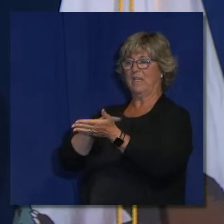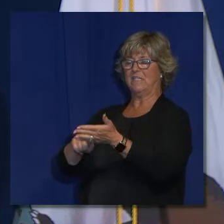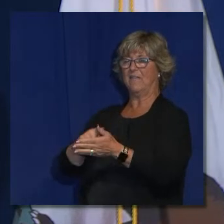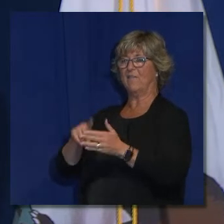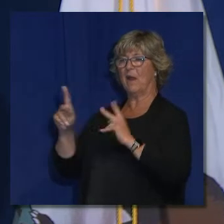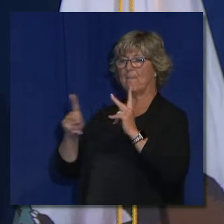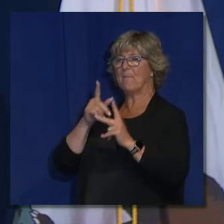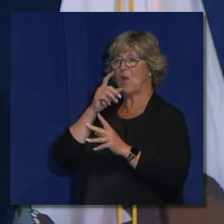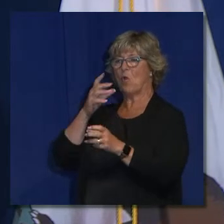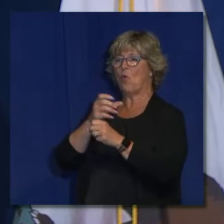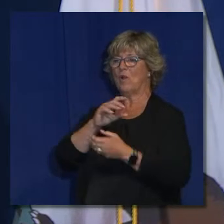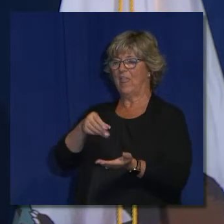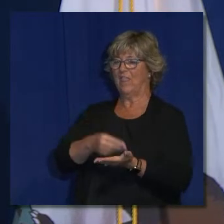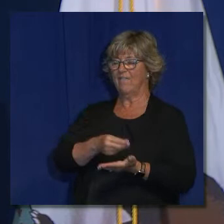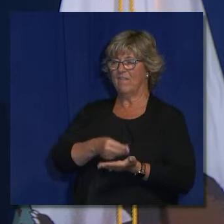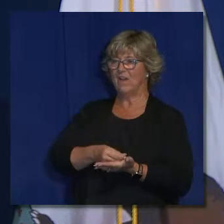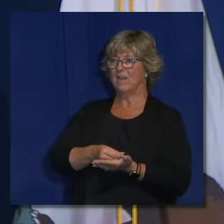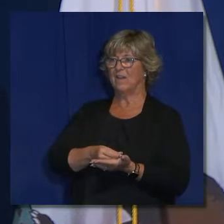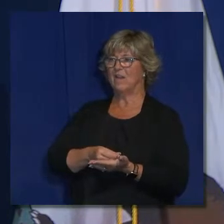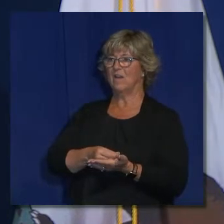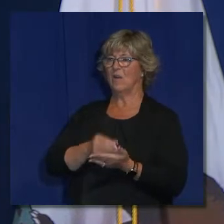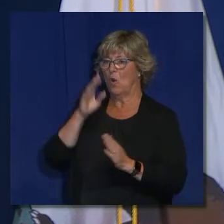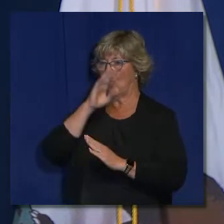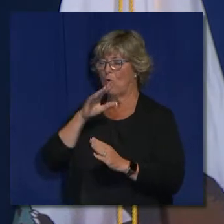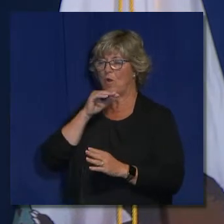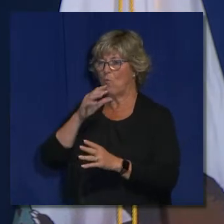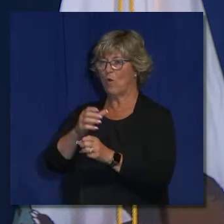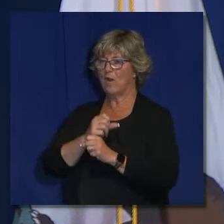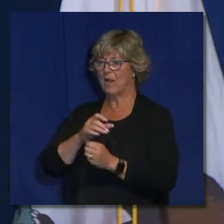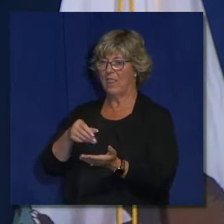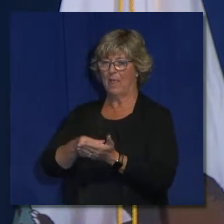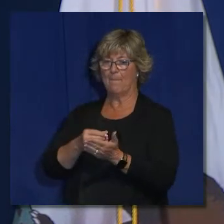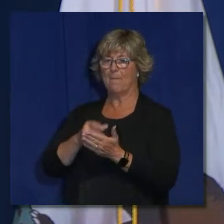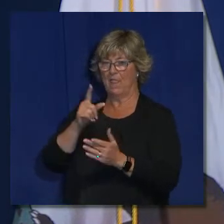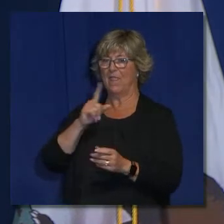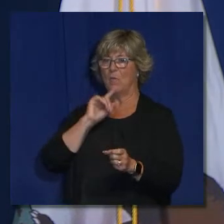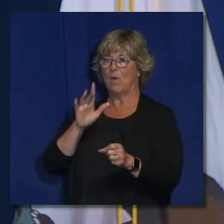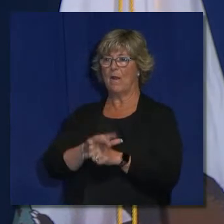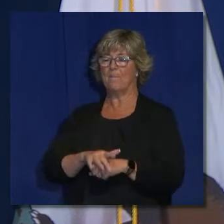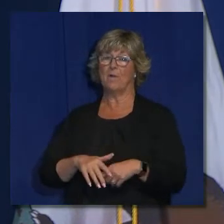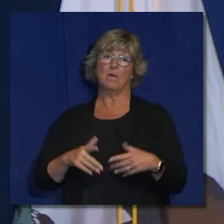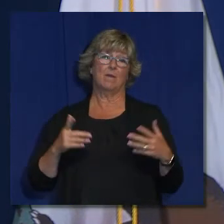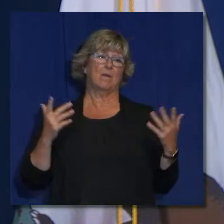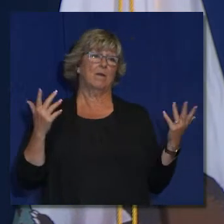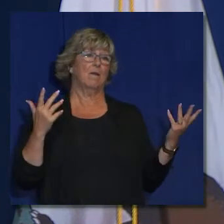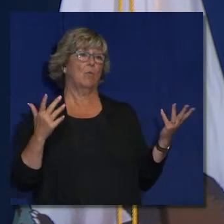the people who get the funding about worrying that they're not going to get the money that they were promised.